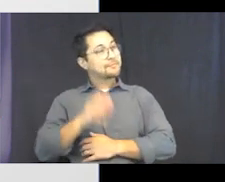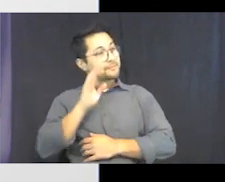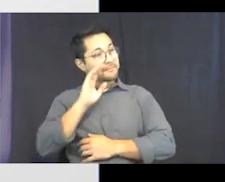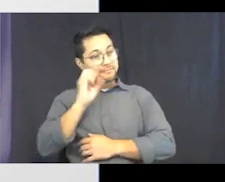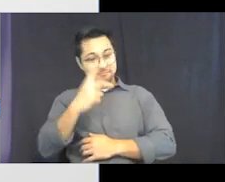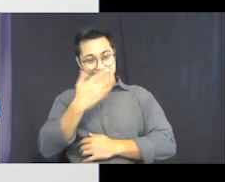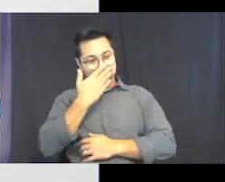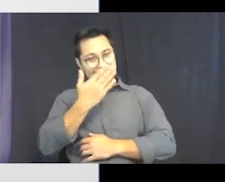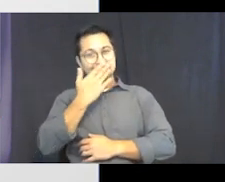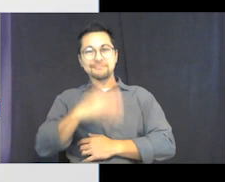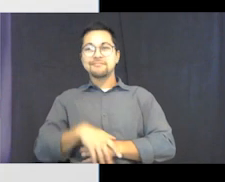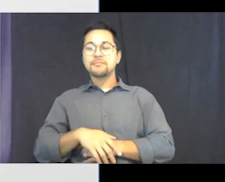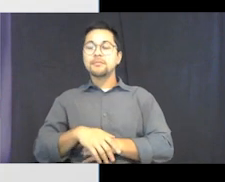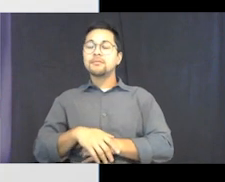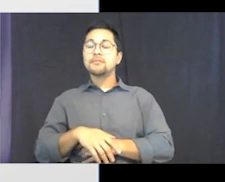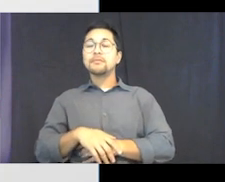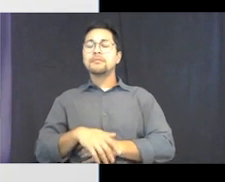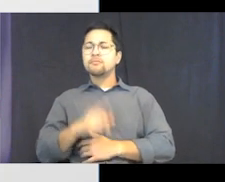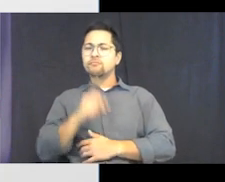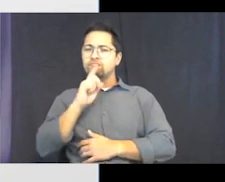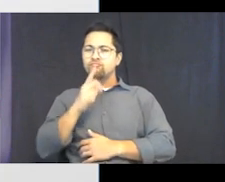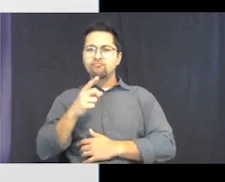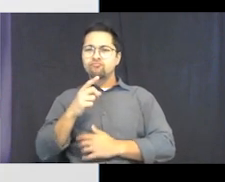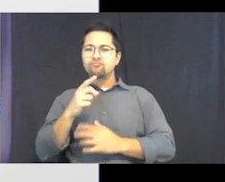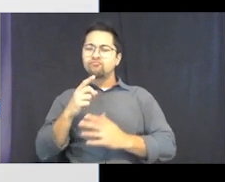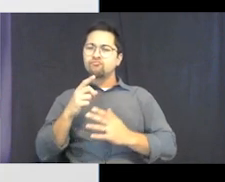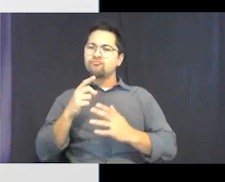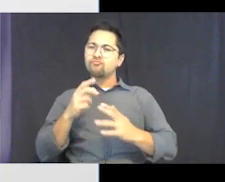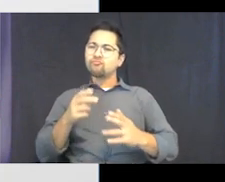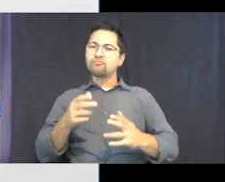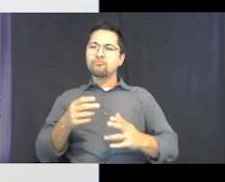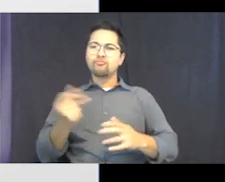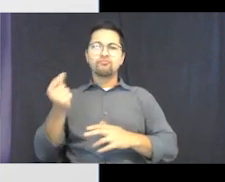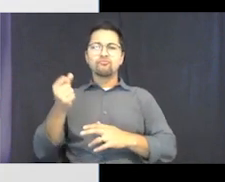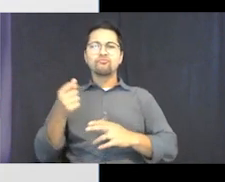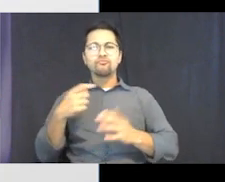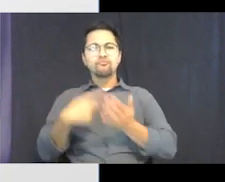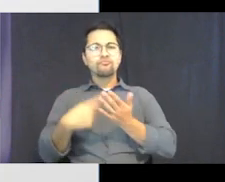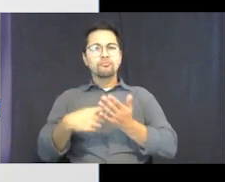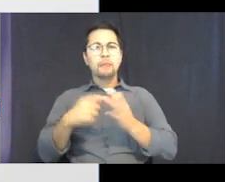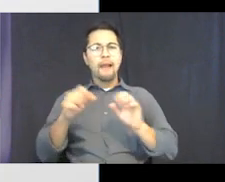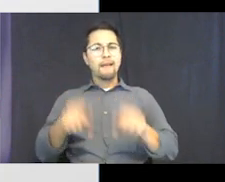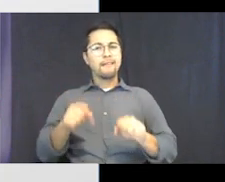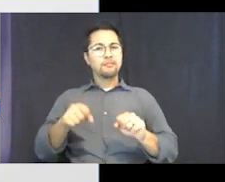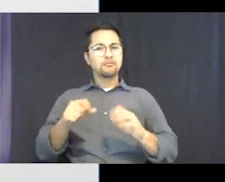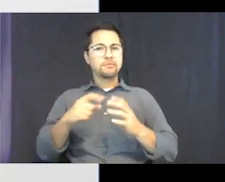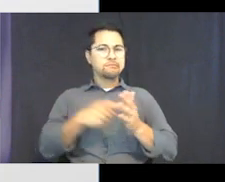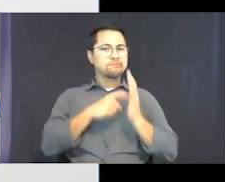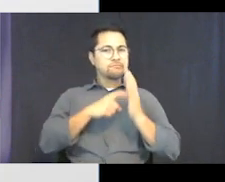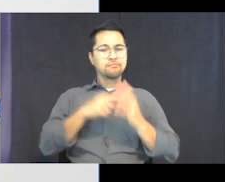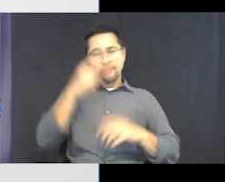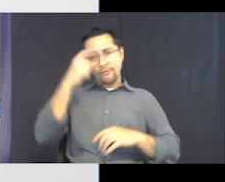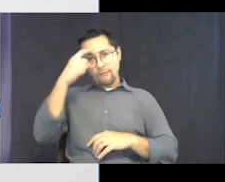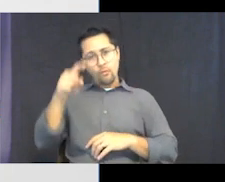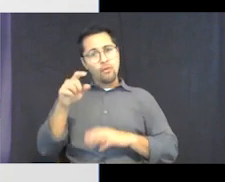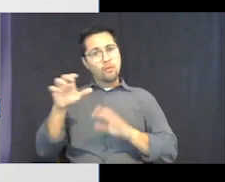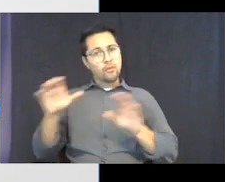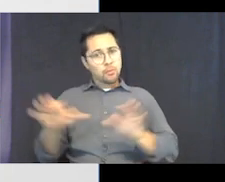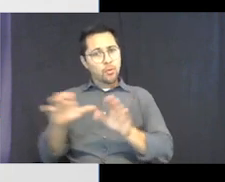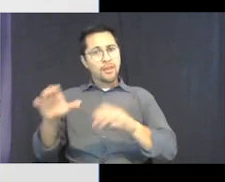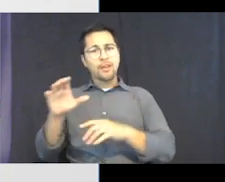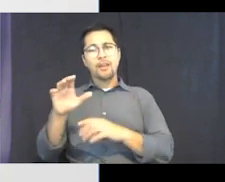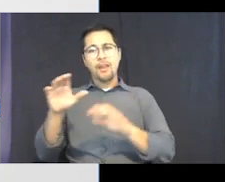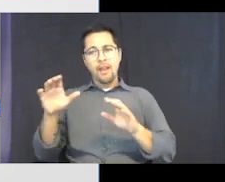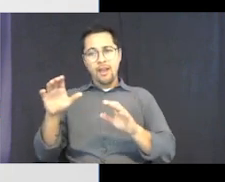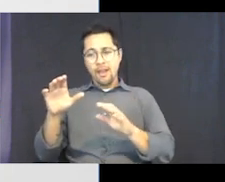Hey, thank you. So just to really quickly go over the eligibility criteria for the community action treatment